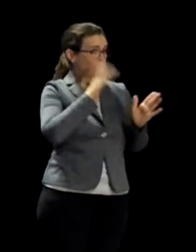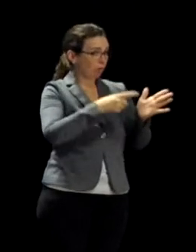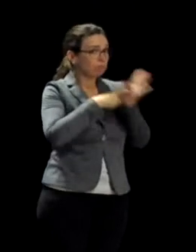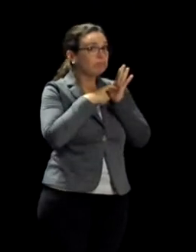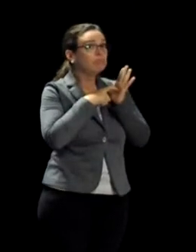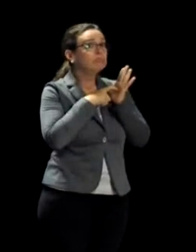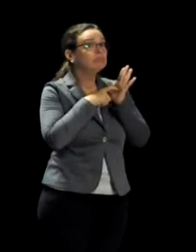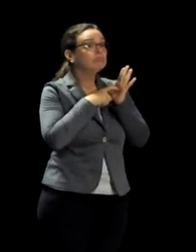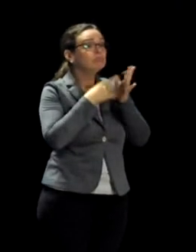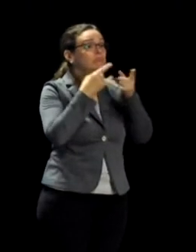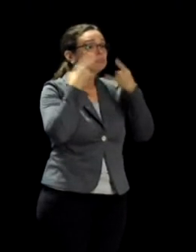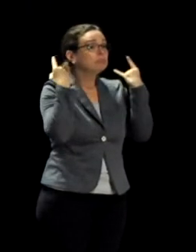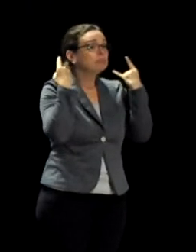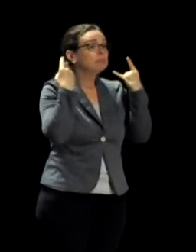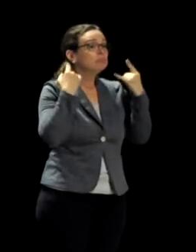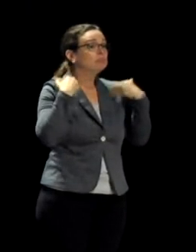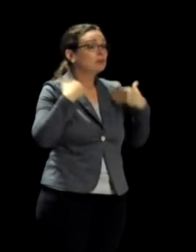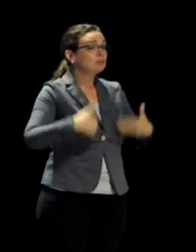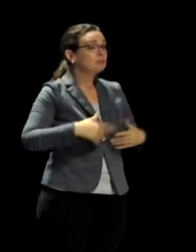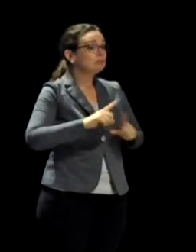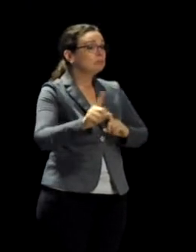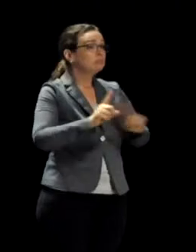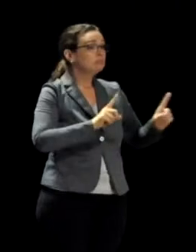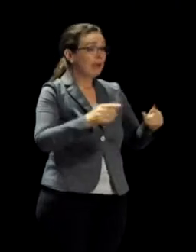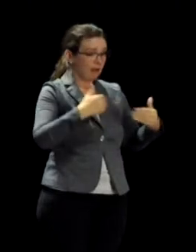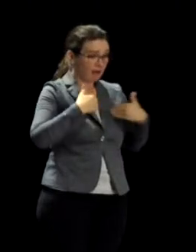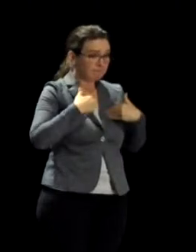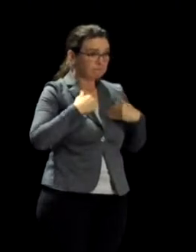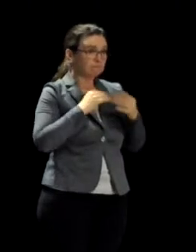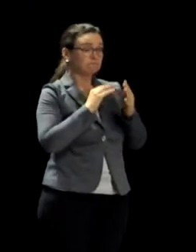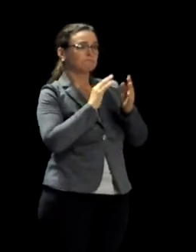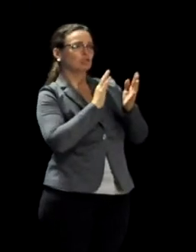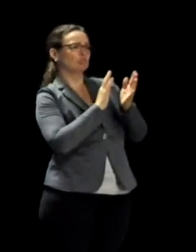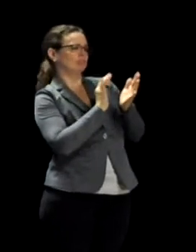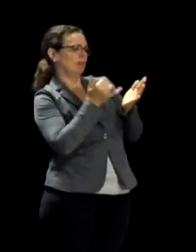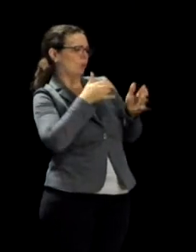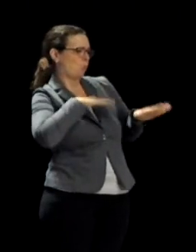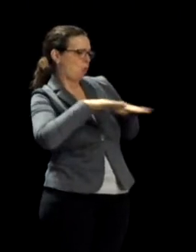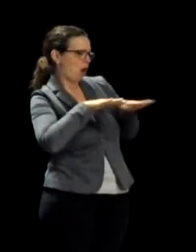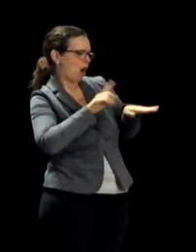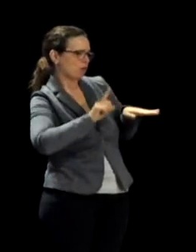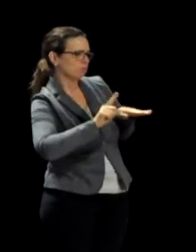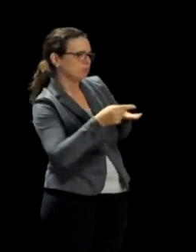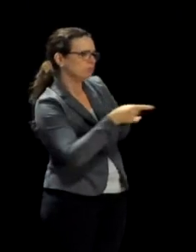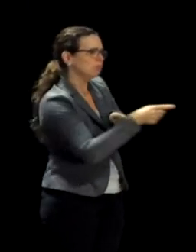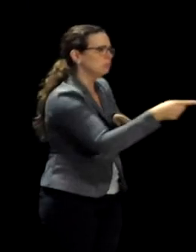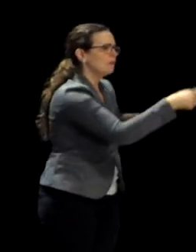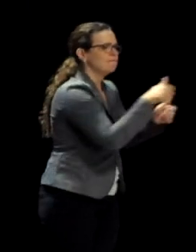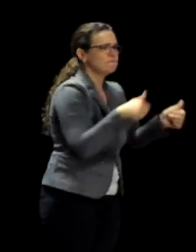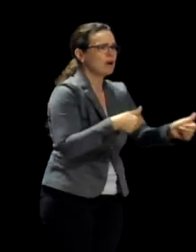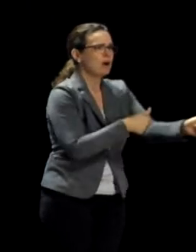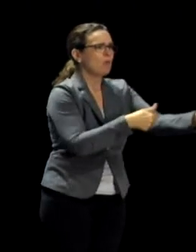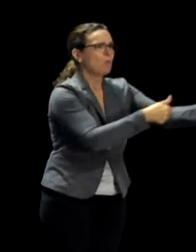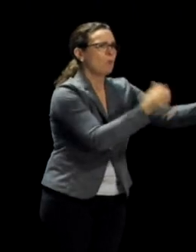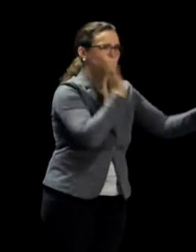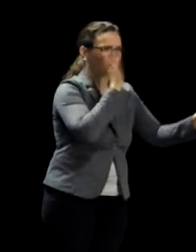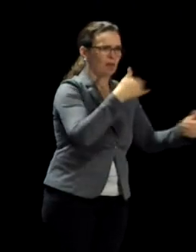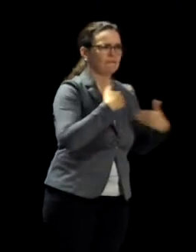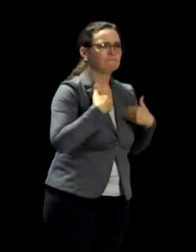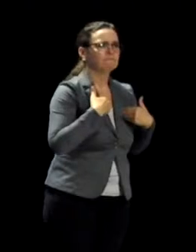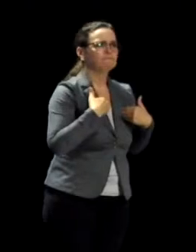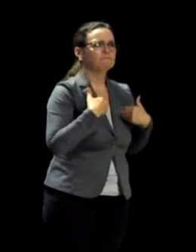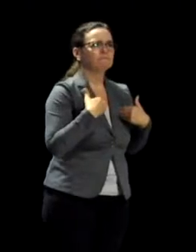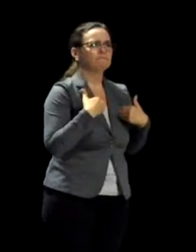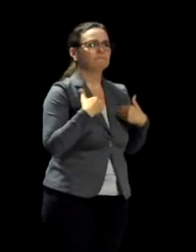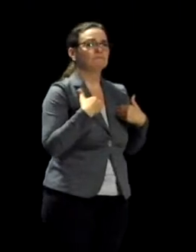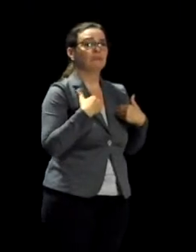and traffic patterns, but they haven't acknowledged this 50% capacity yet. Have they had the conversation with you that they're aware of a